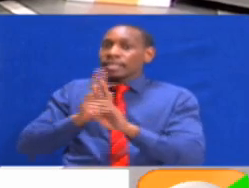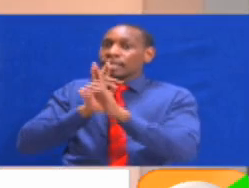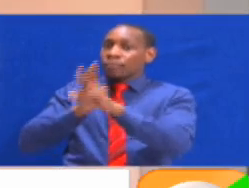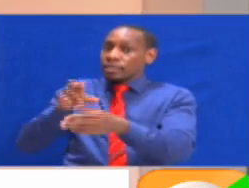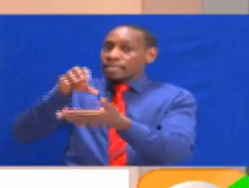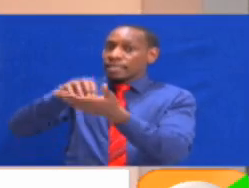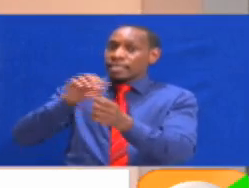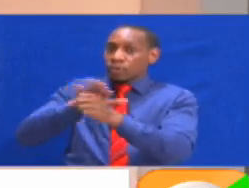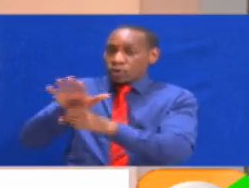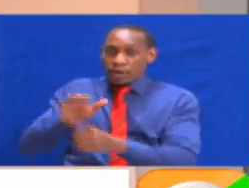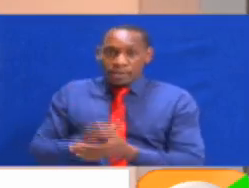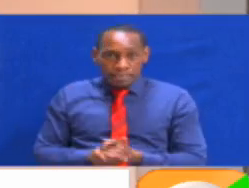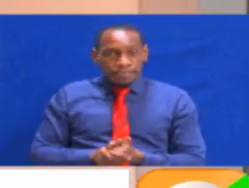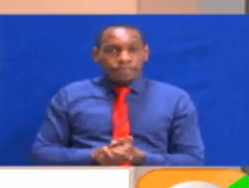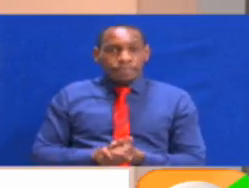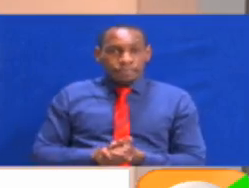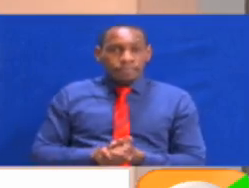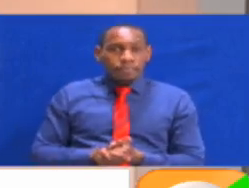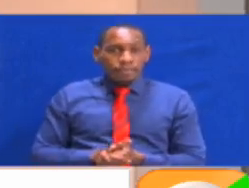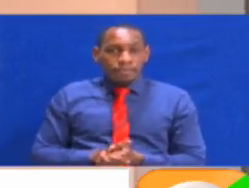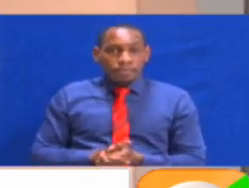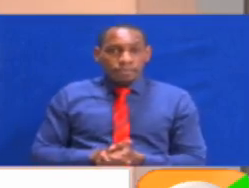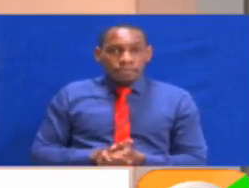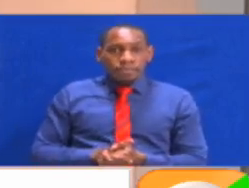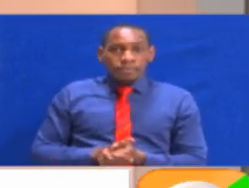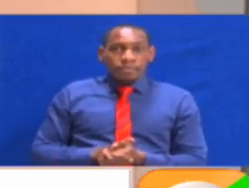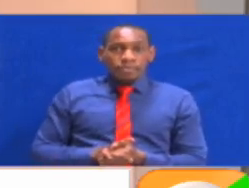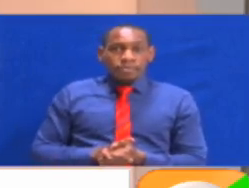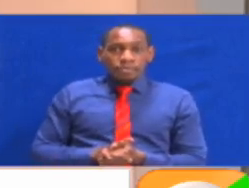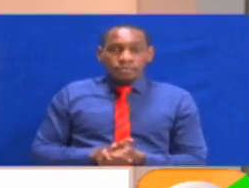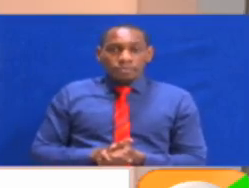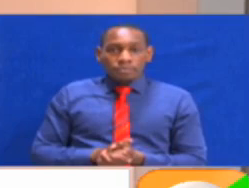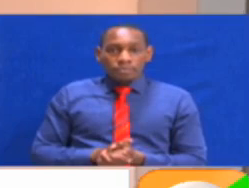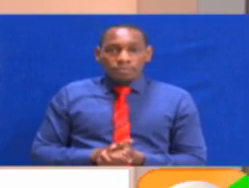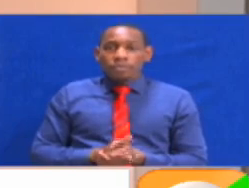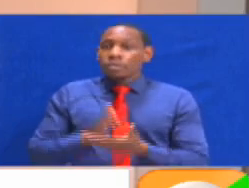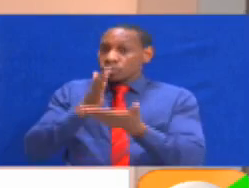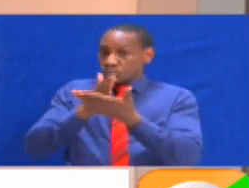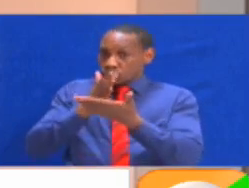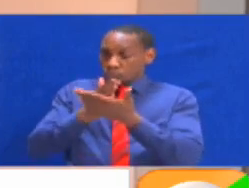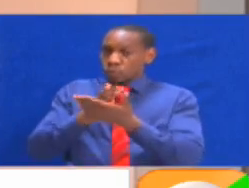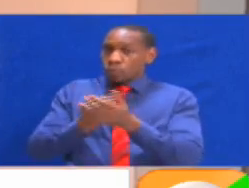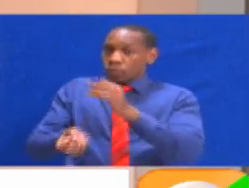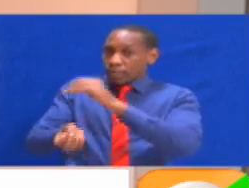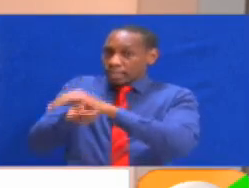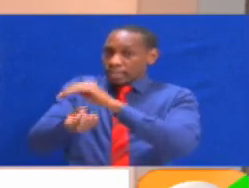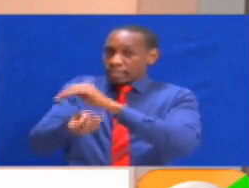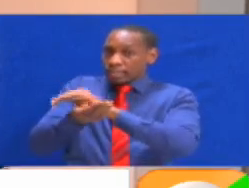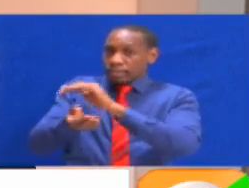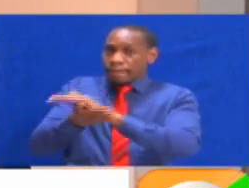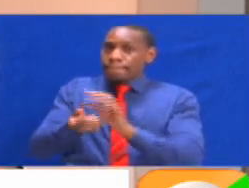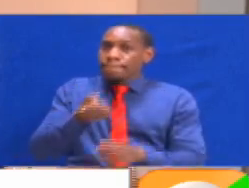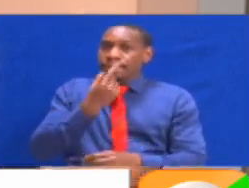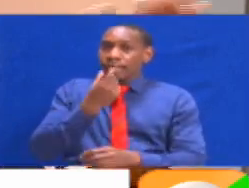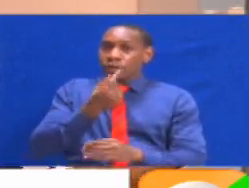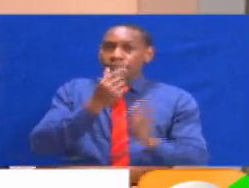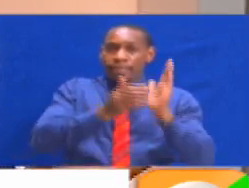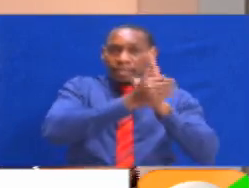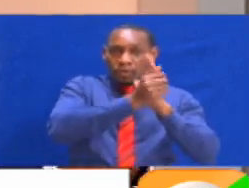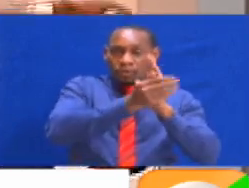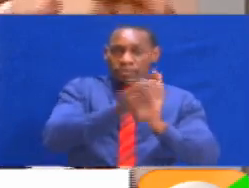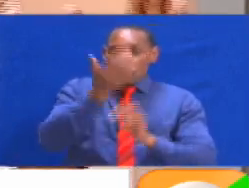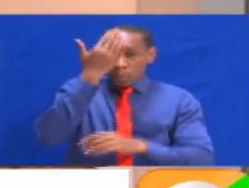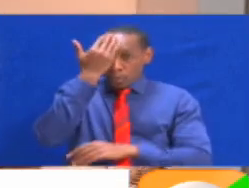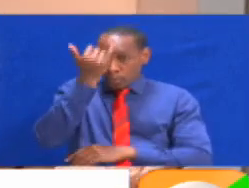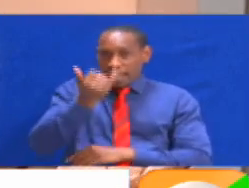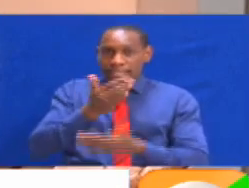cases. And there's a very reasonable explanation from the medical personnel on why some